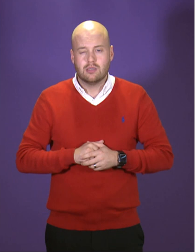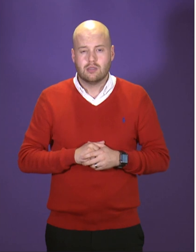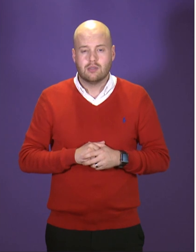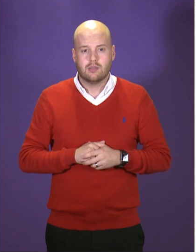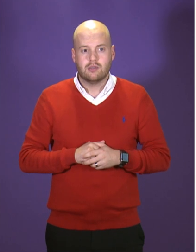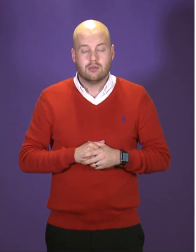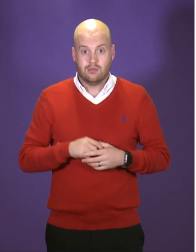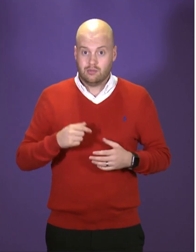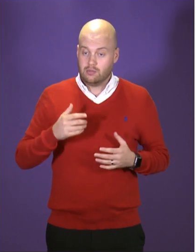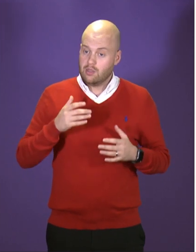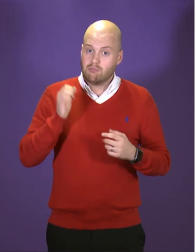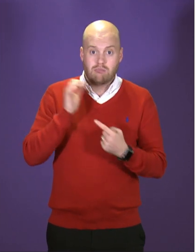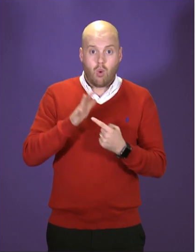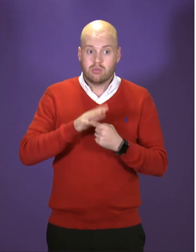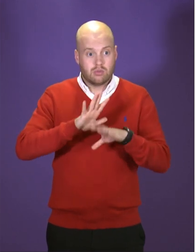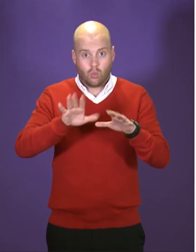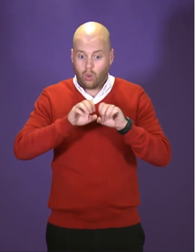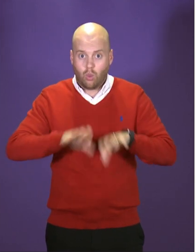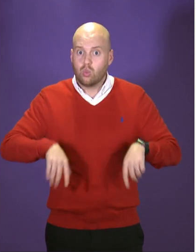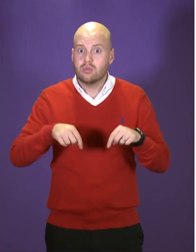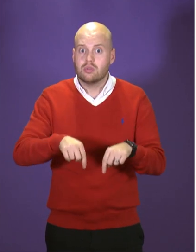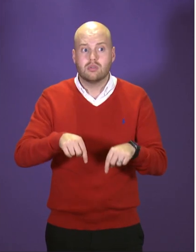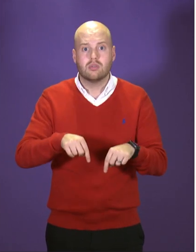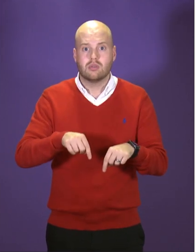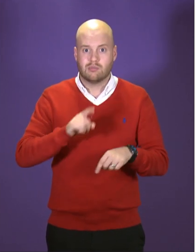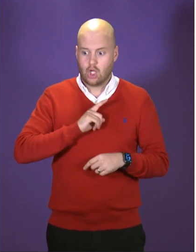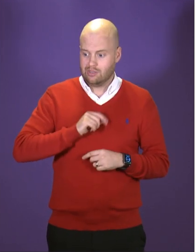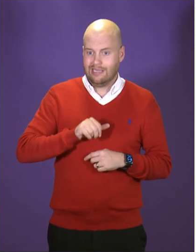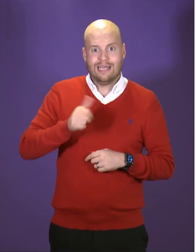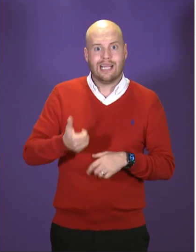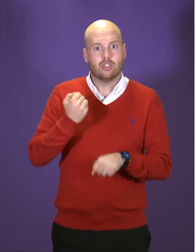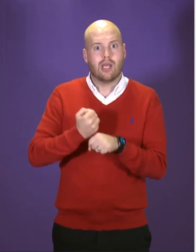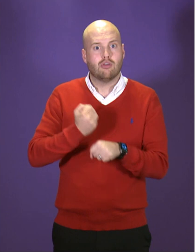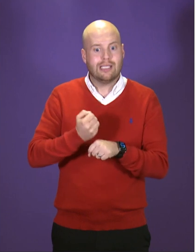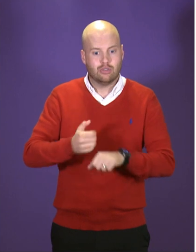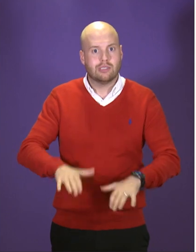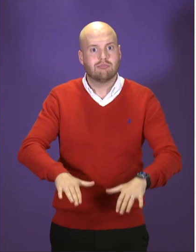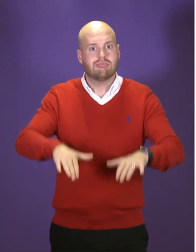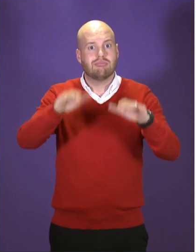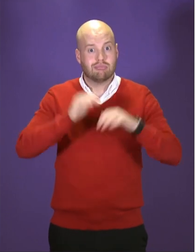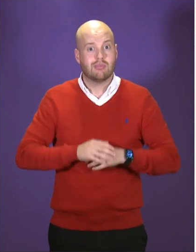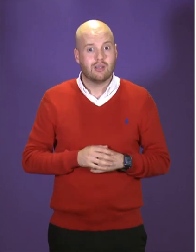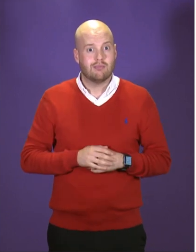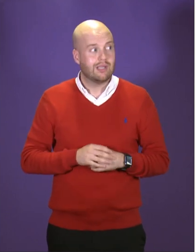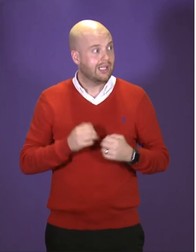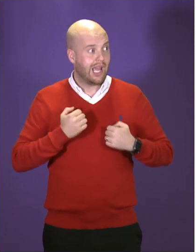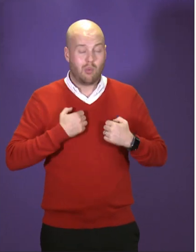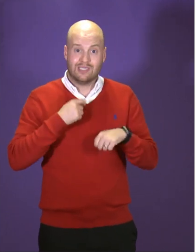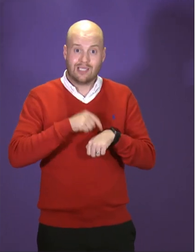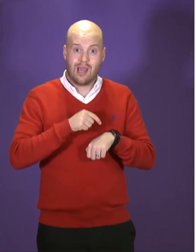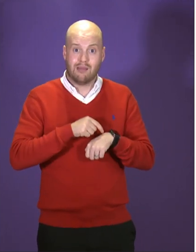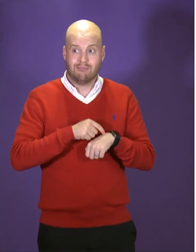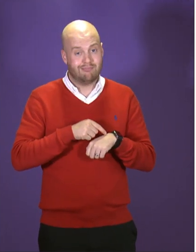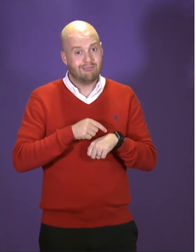to our next generation. Our time is long over. Invest in young